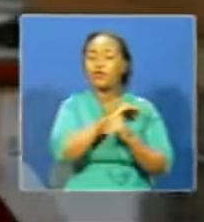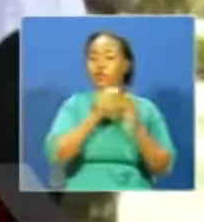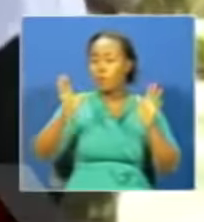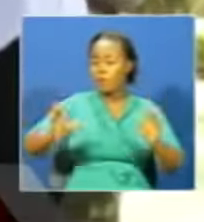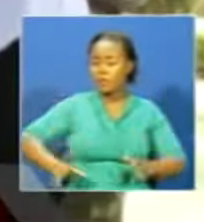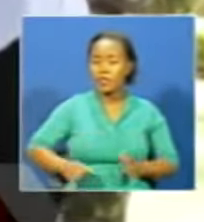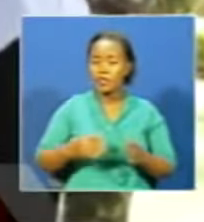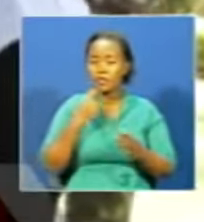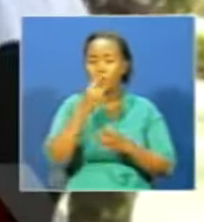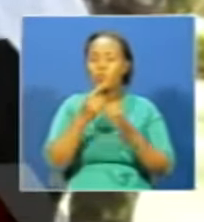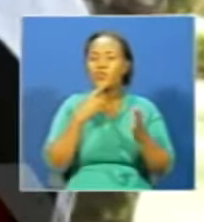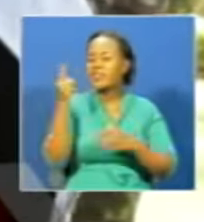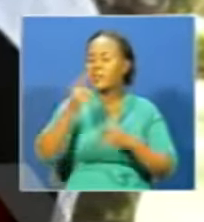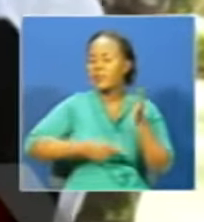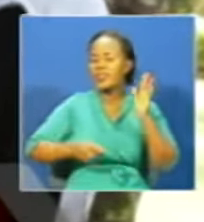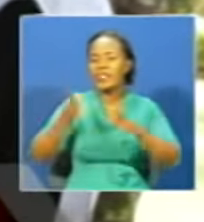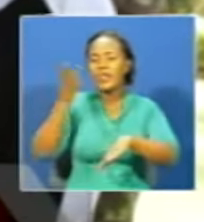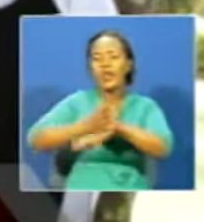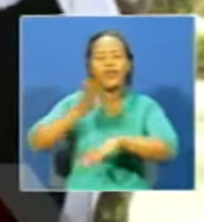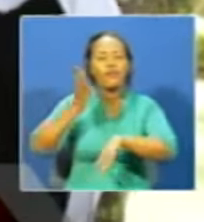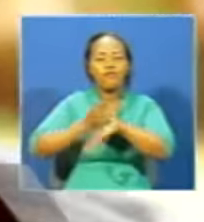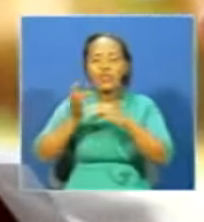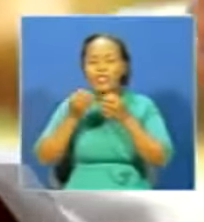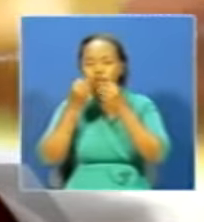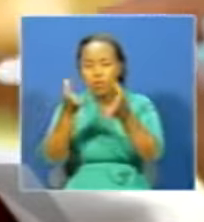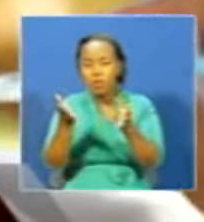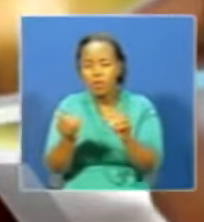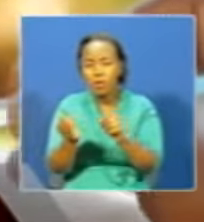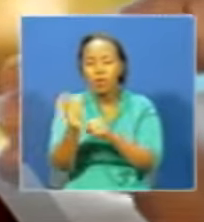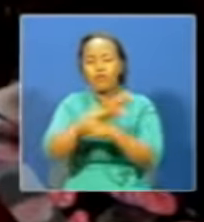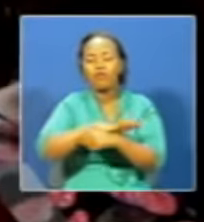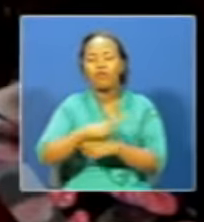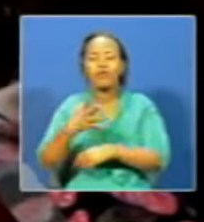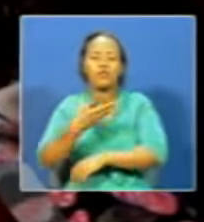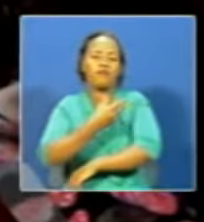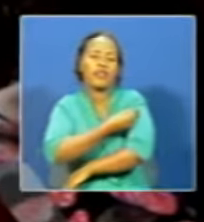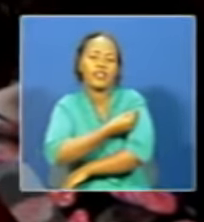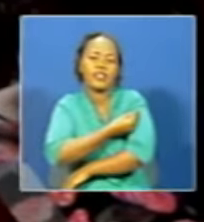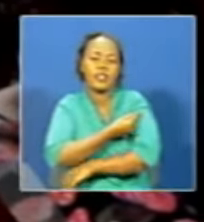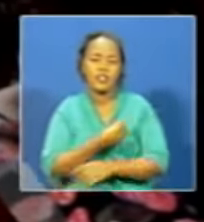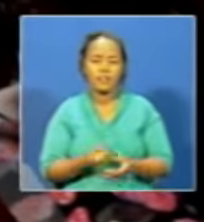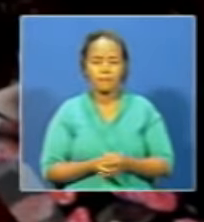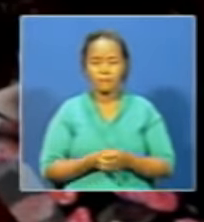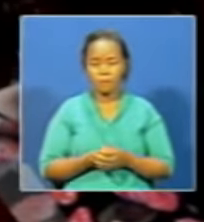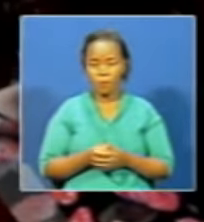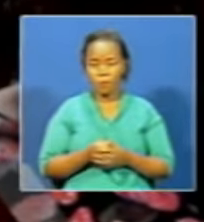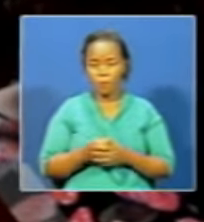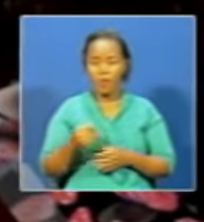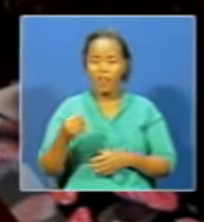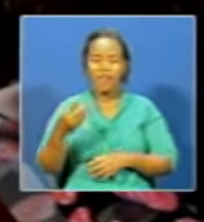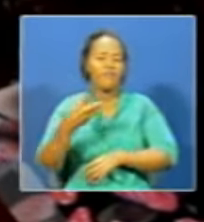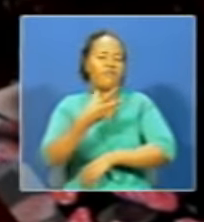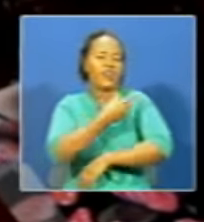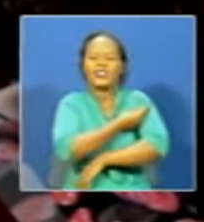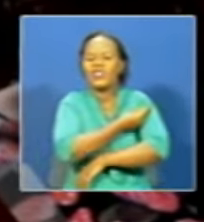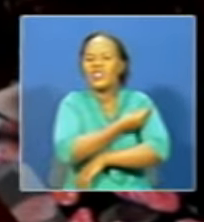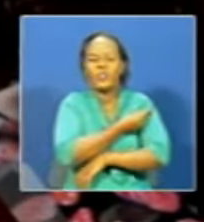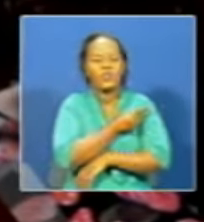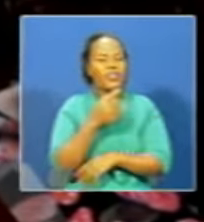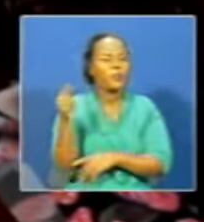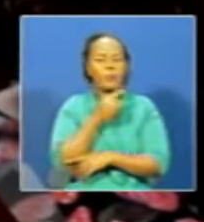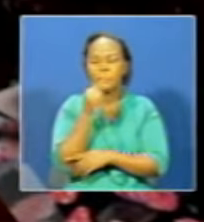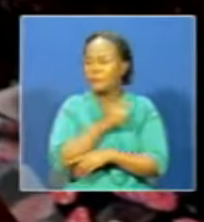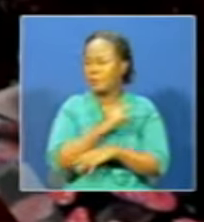the misinformation surrounding the coronavirus vaccine. Vaccination is harmless and it